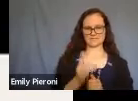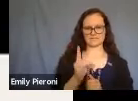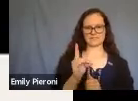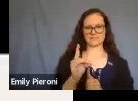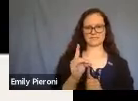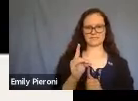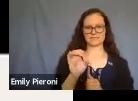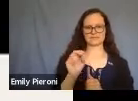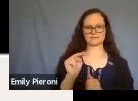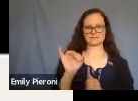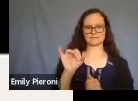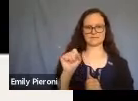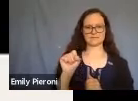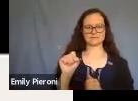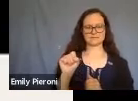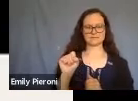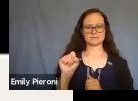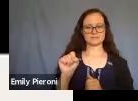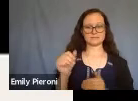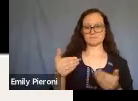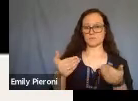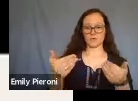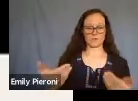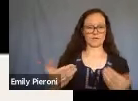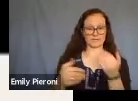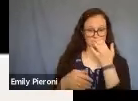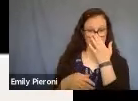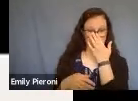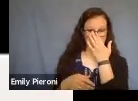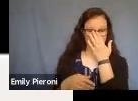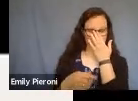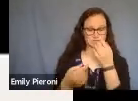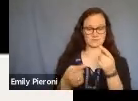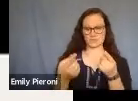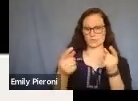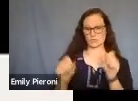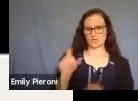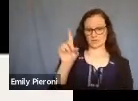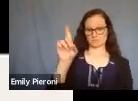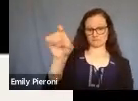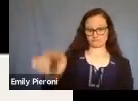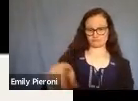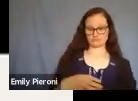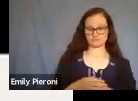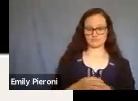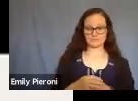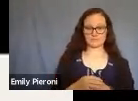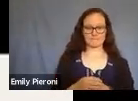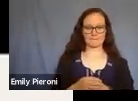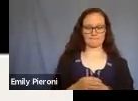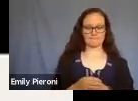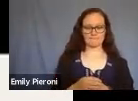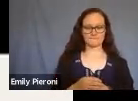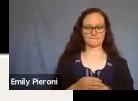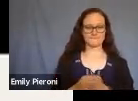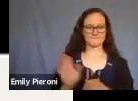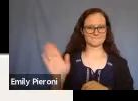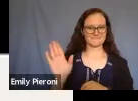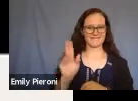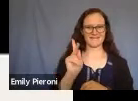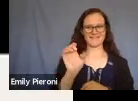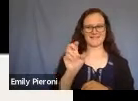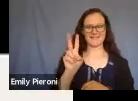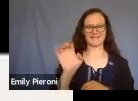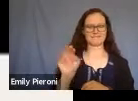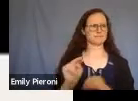McQuillan. All right, you're up. You can ask Kevin your question. Okay, hi Kevin, that was a